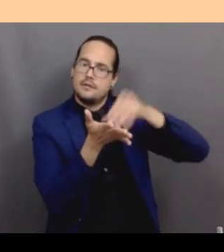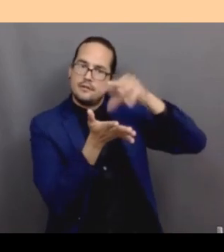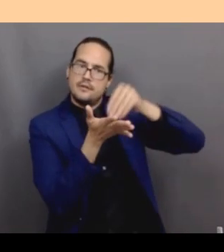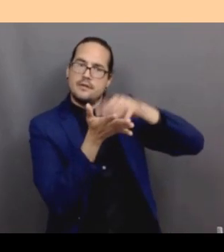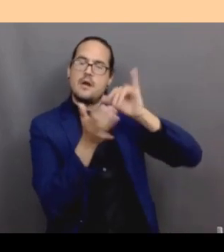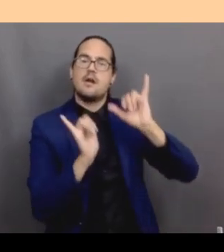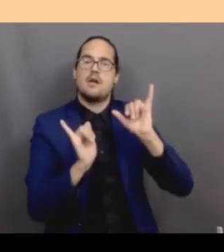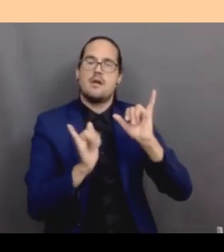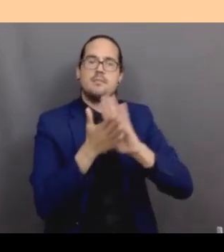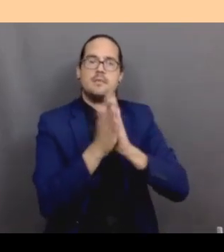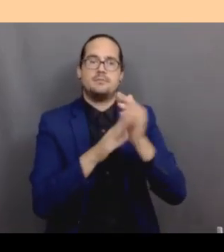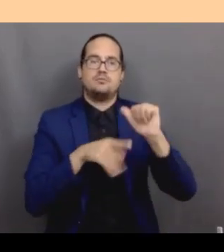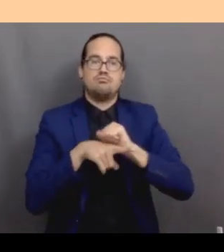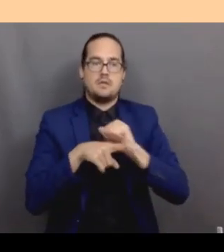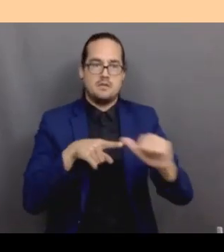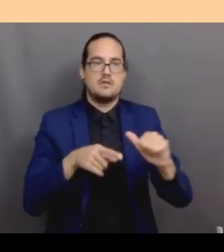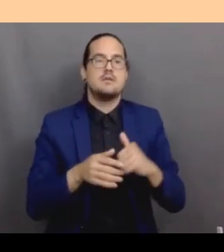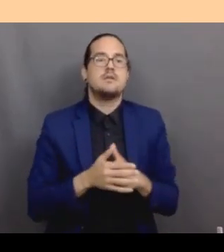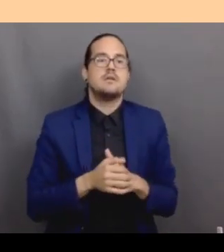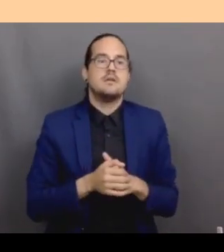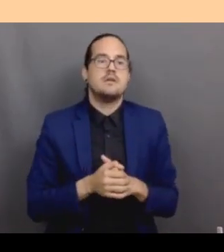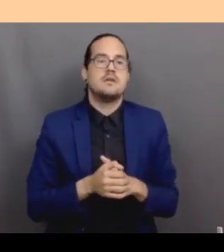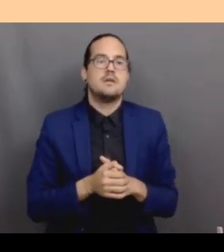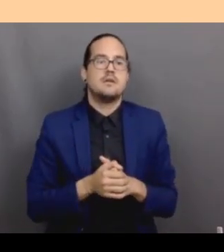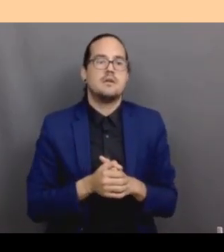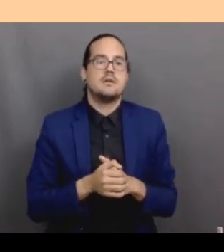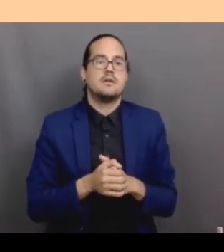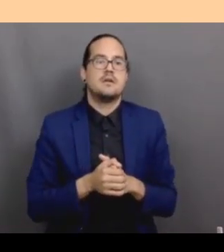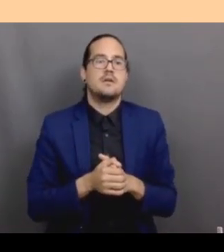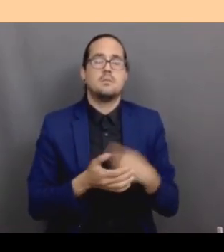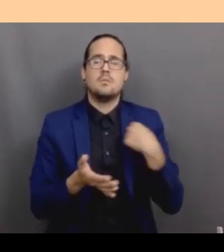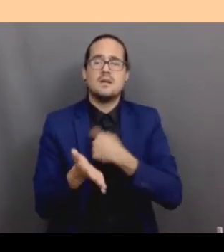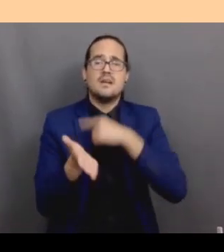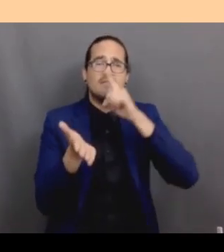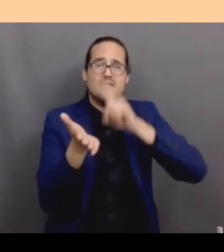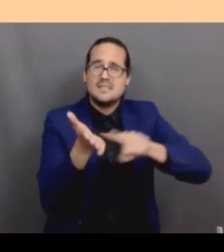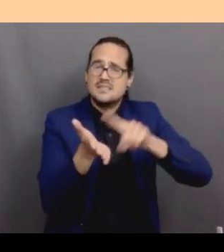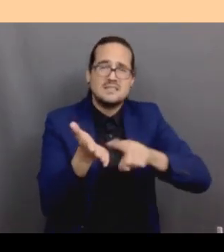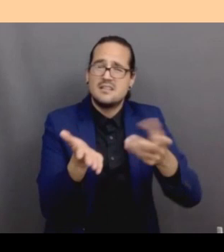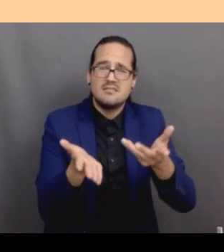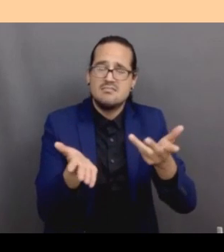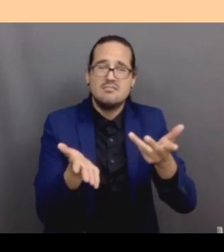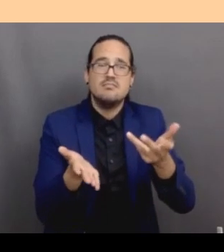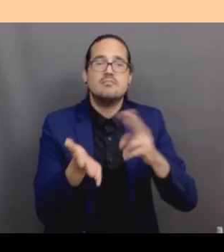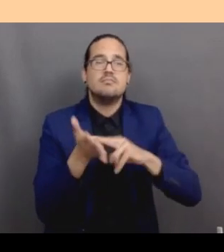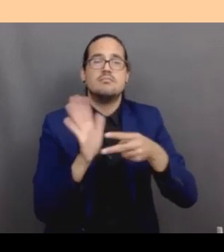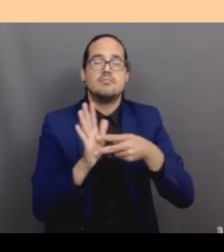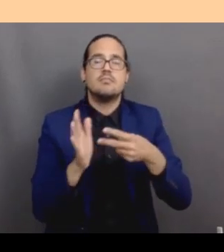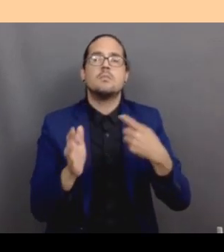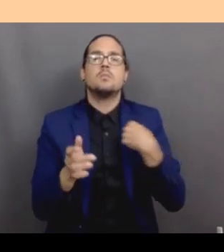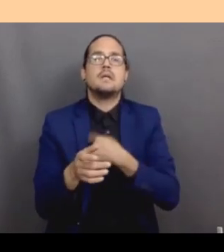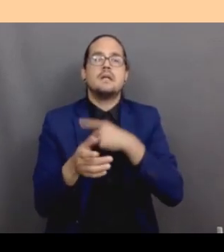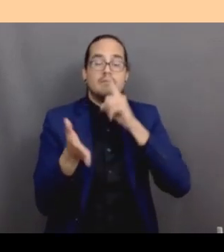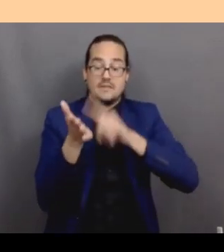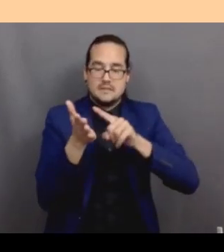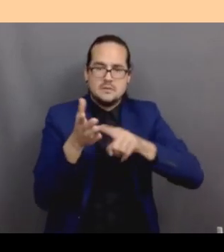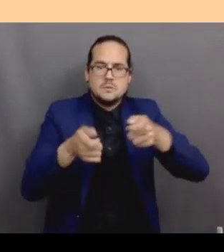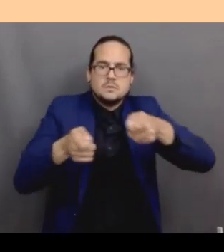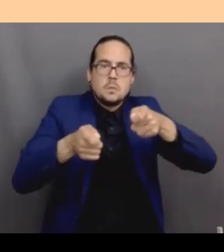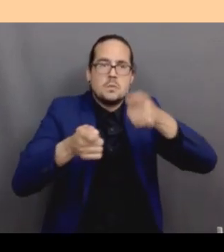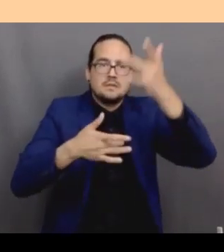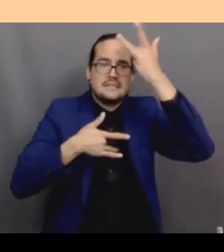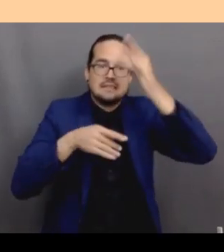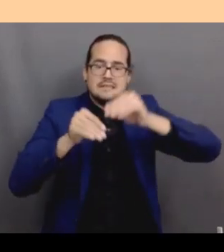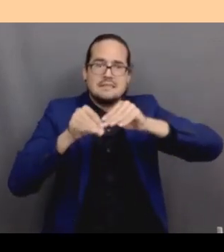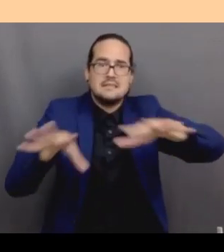way we really can control the spread of this disease. And every person who tests positive right now is contacted by a nurse on our team.